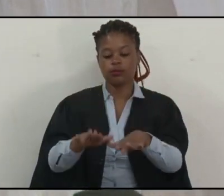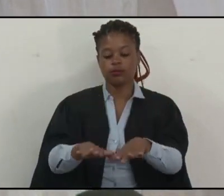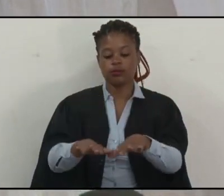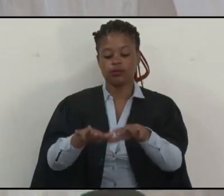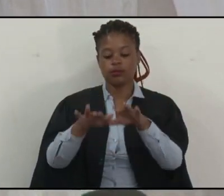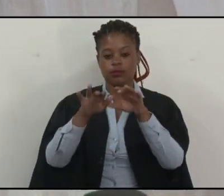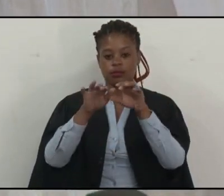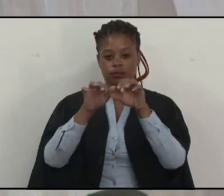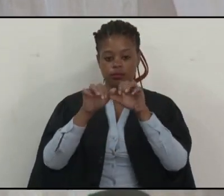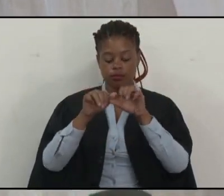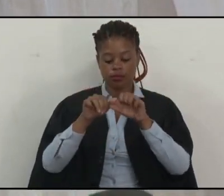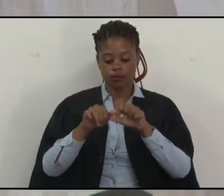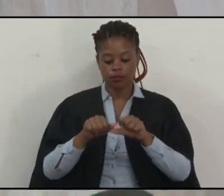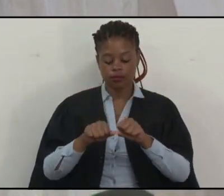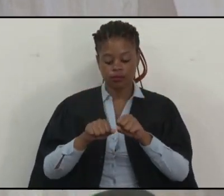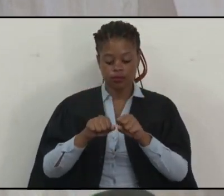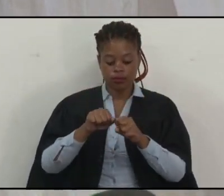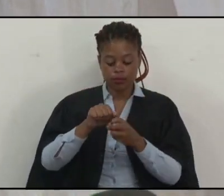Kosi